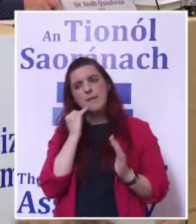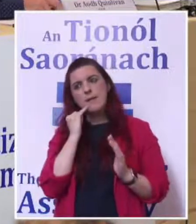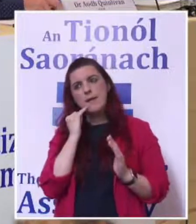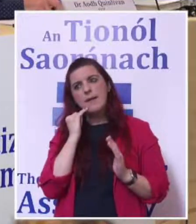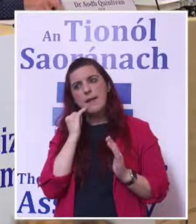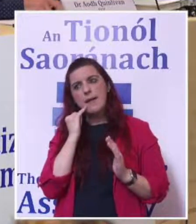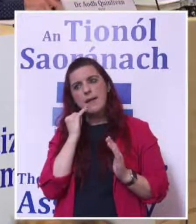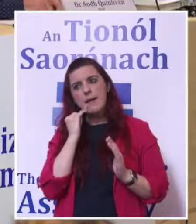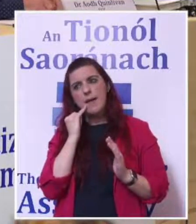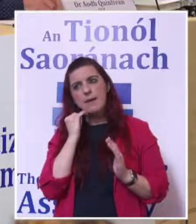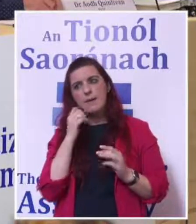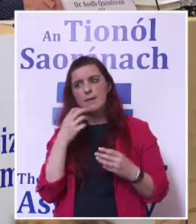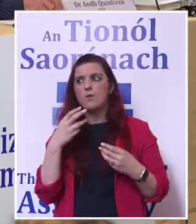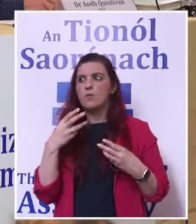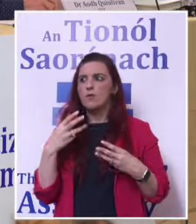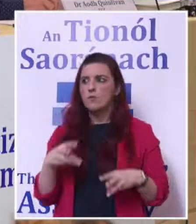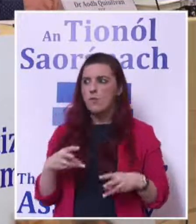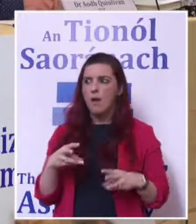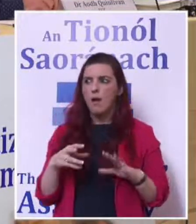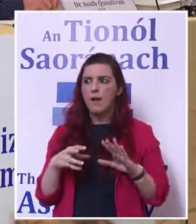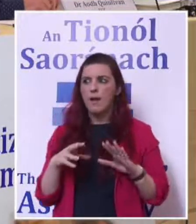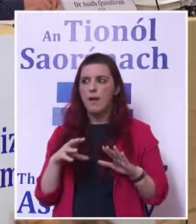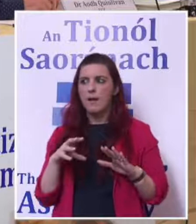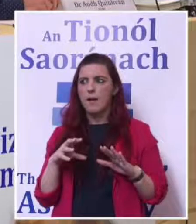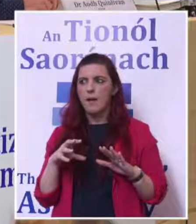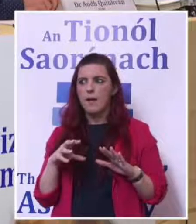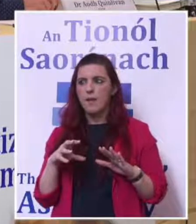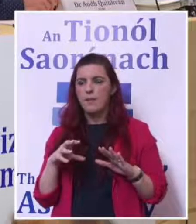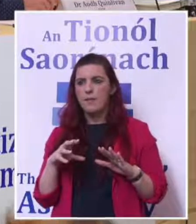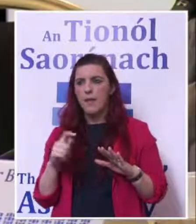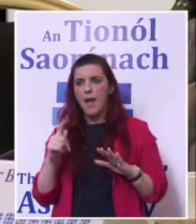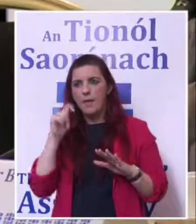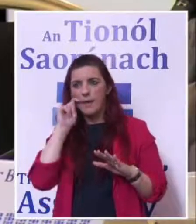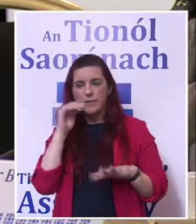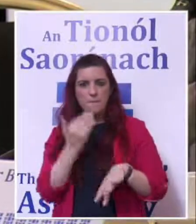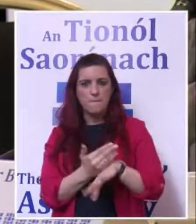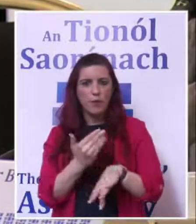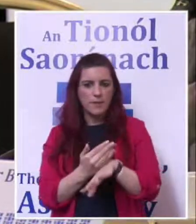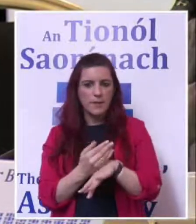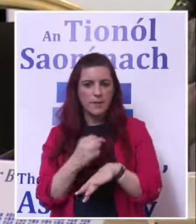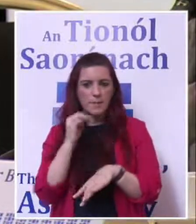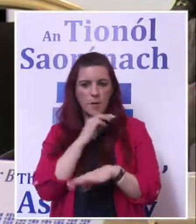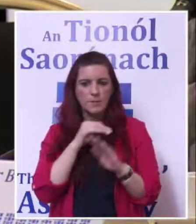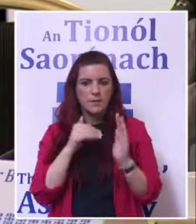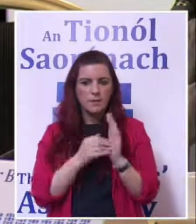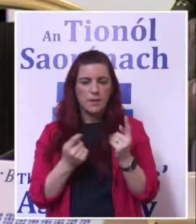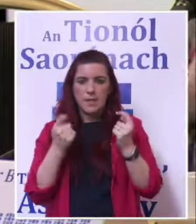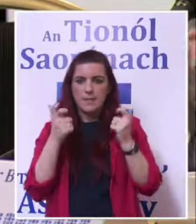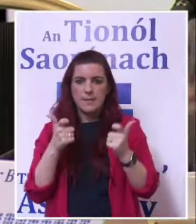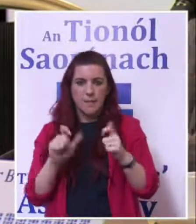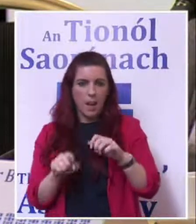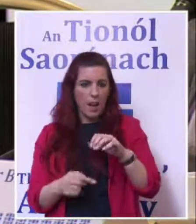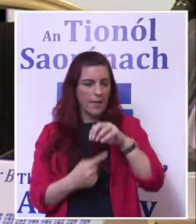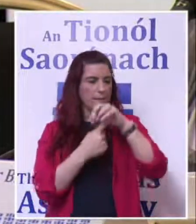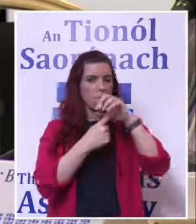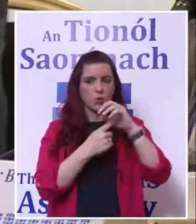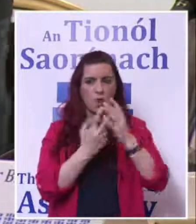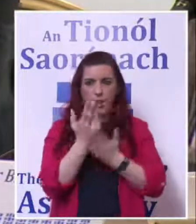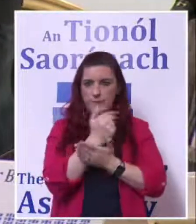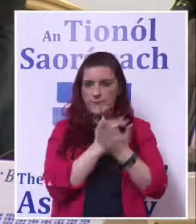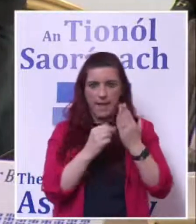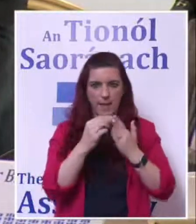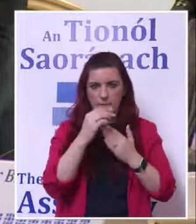sort of the wrong avenue to go down. I think if you, it's the functions and then sort of simple institutional design principles, and